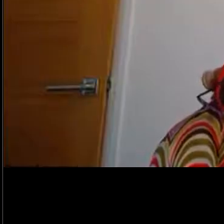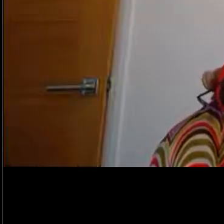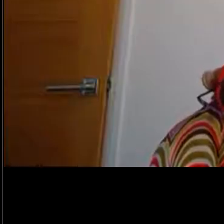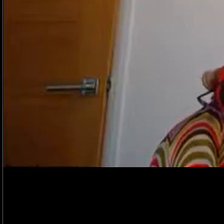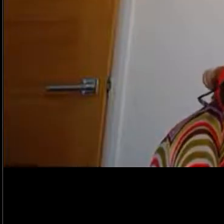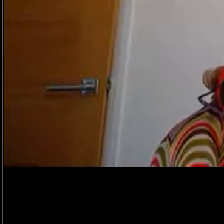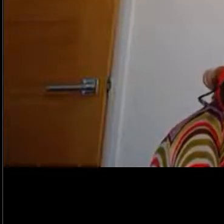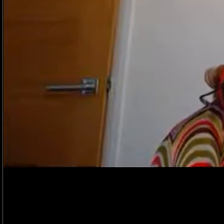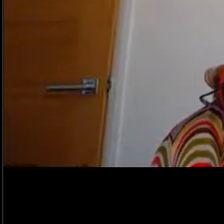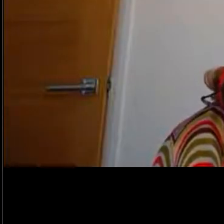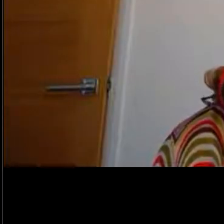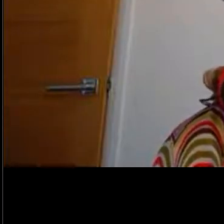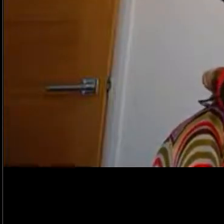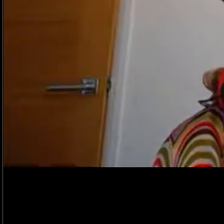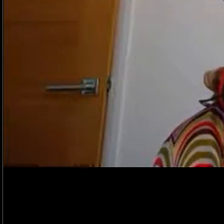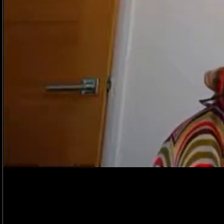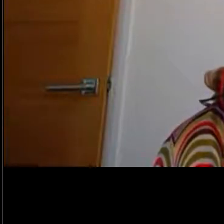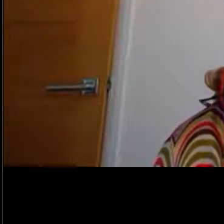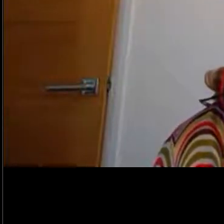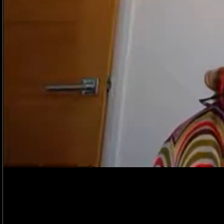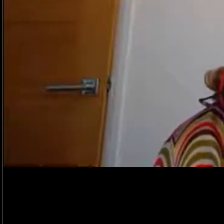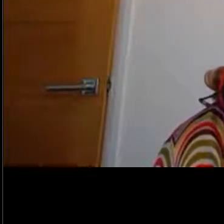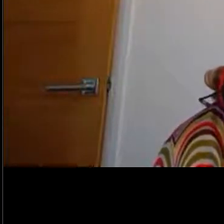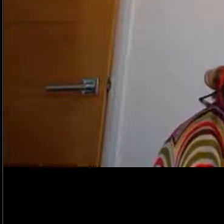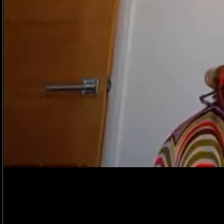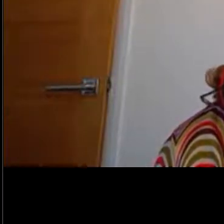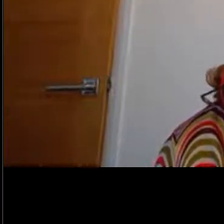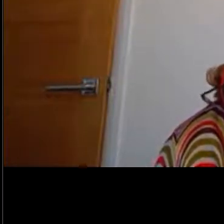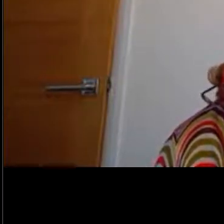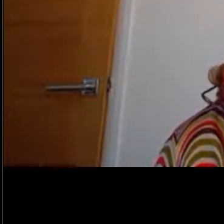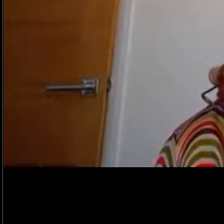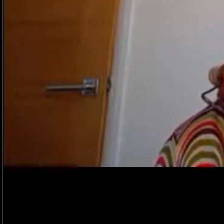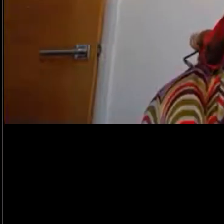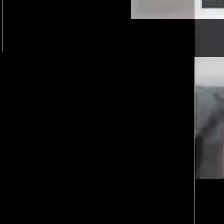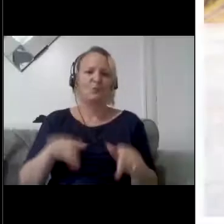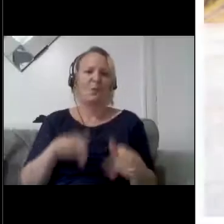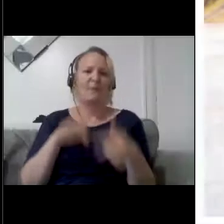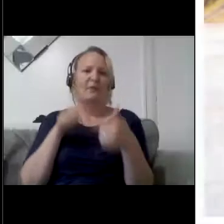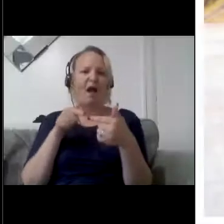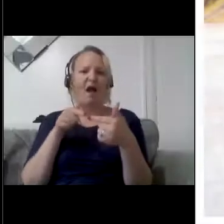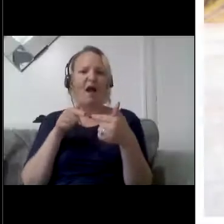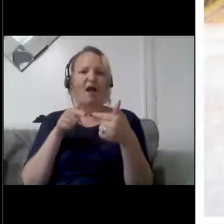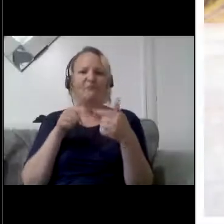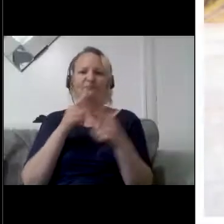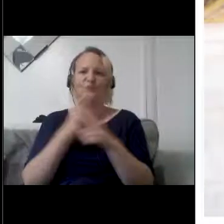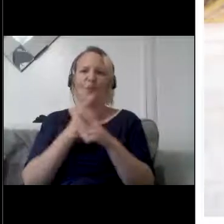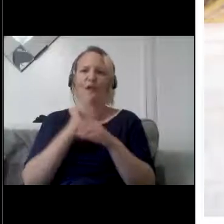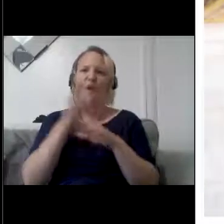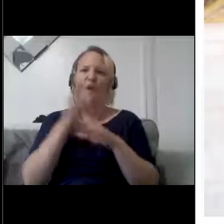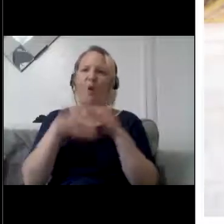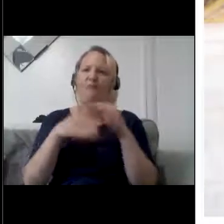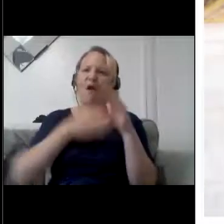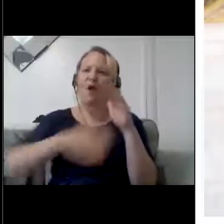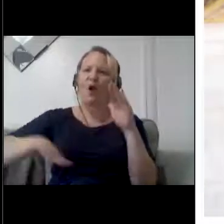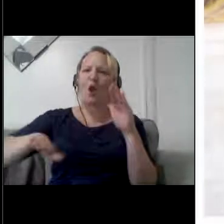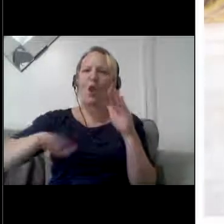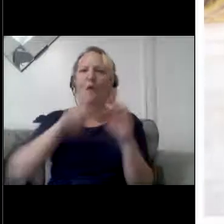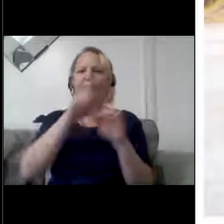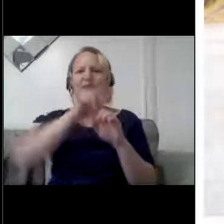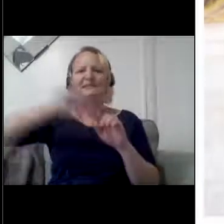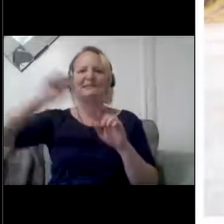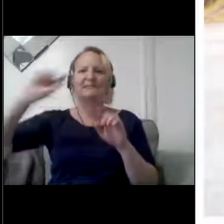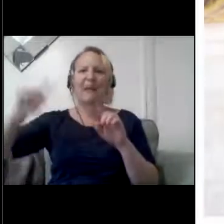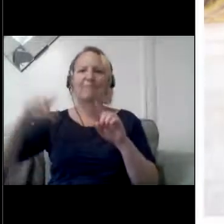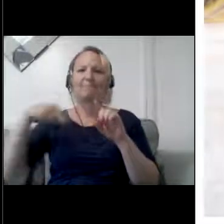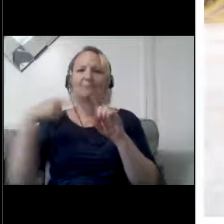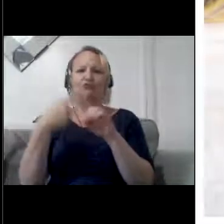Hello and good evening, and thank you for joining us for this webinar about the Lower Thames Crossing Community Impact Consultation.